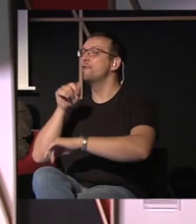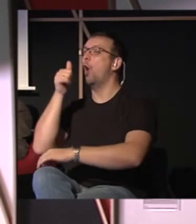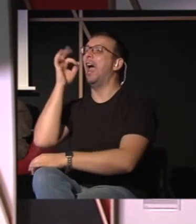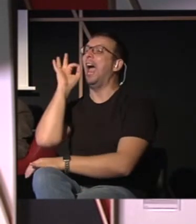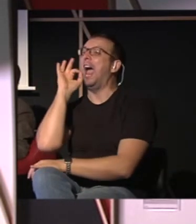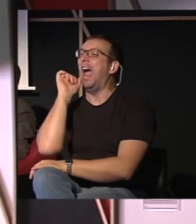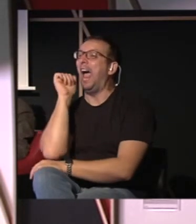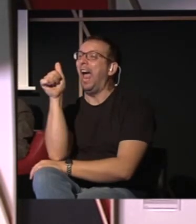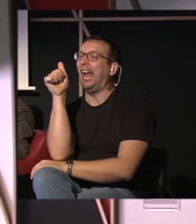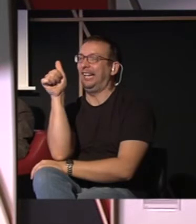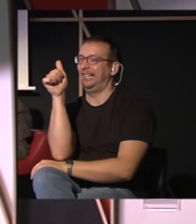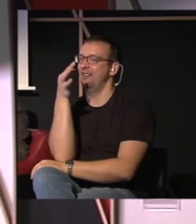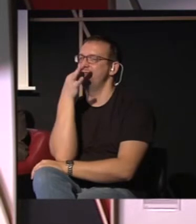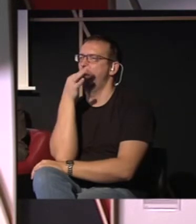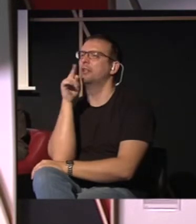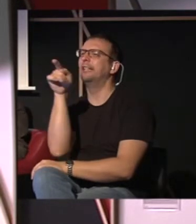Yeah, I think there's some at the back there.